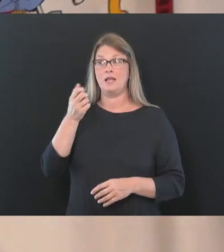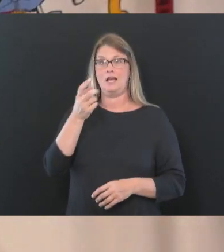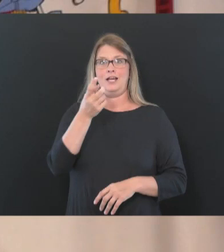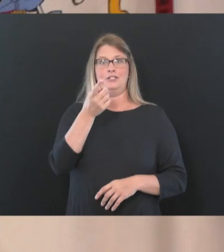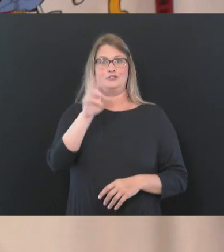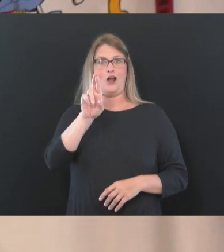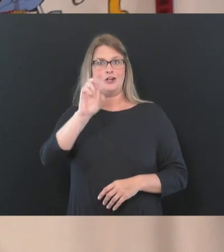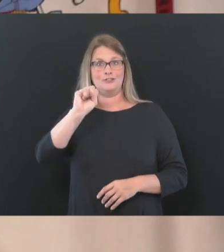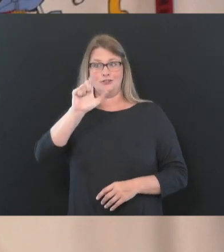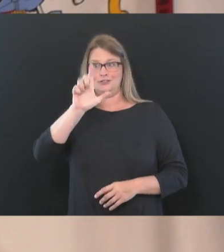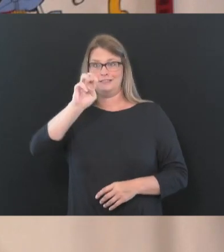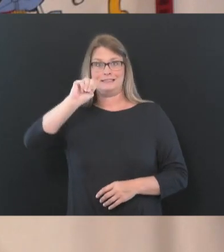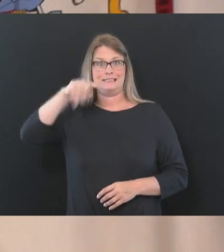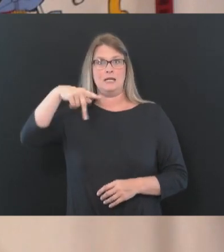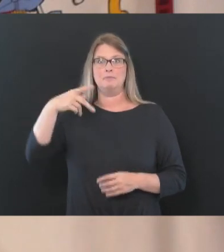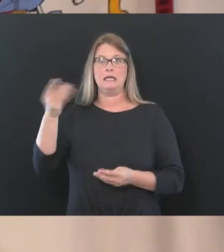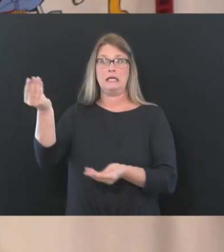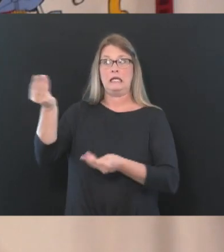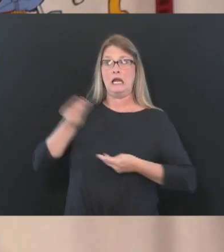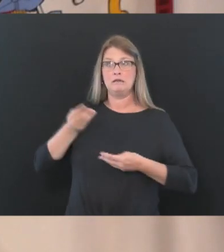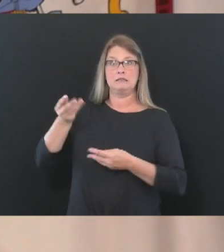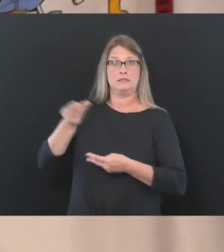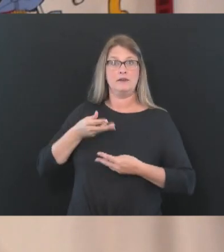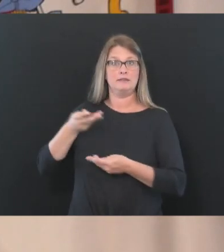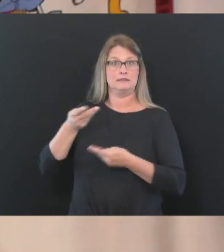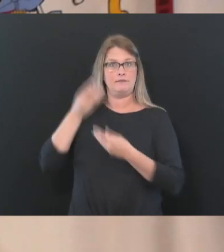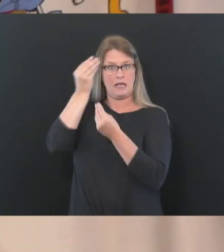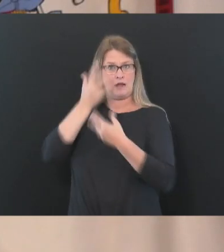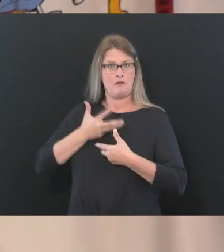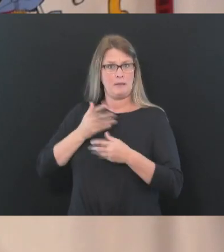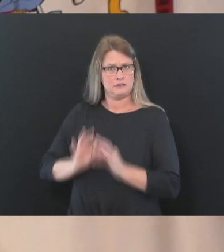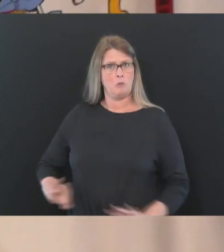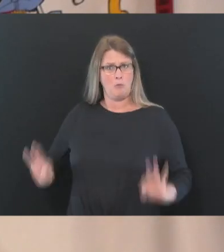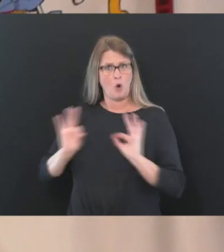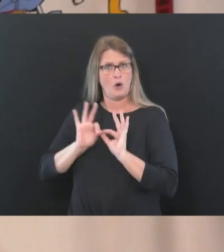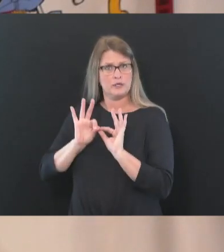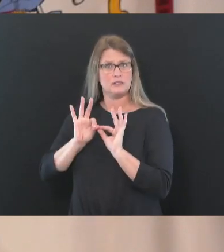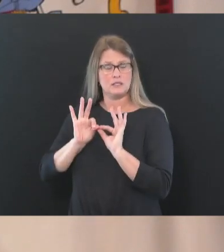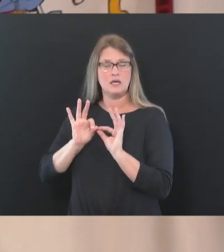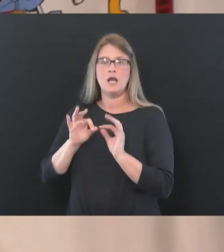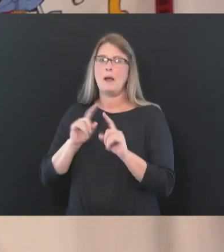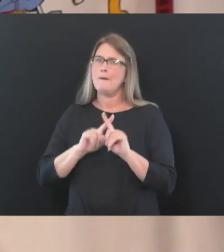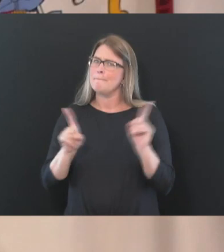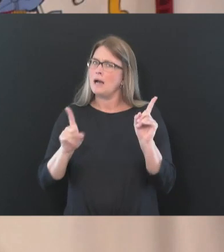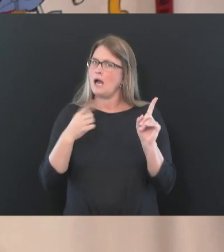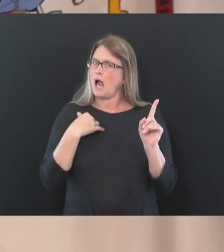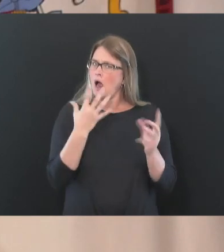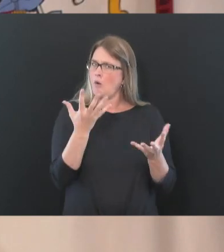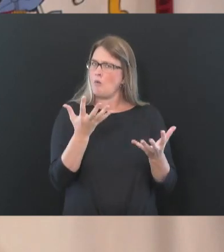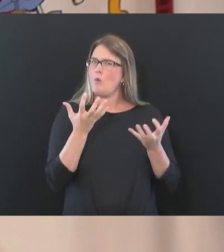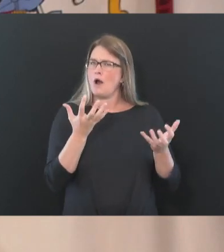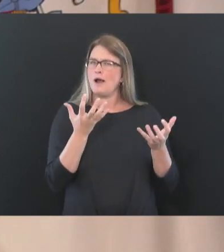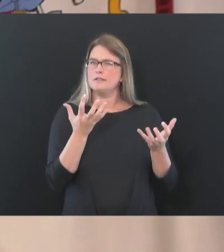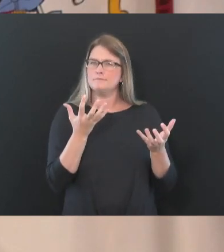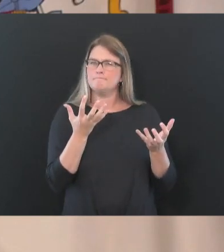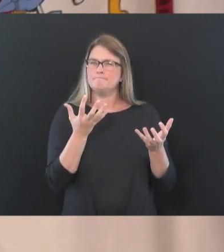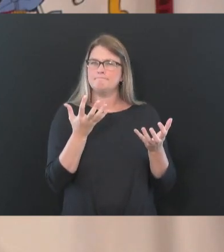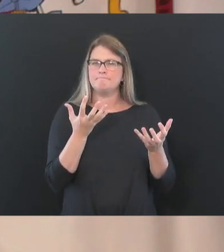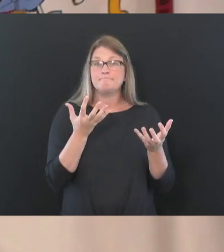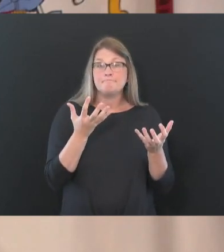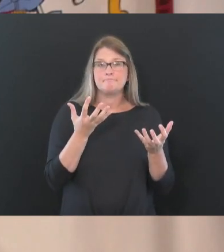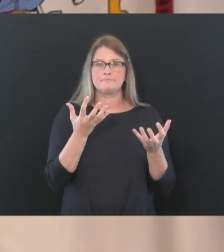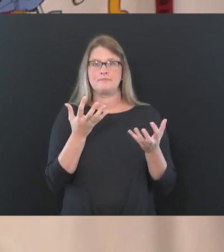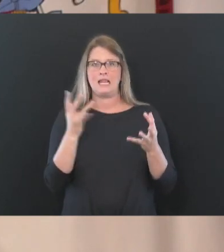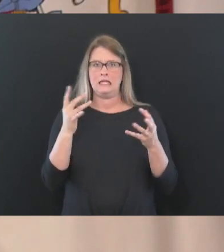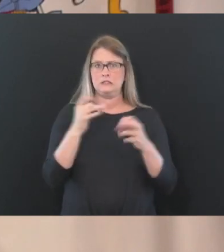of information, and I want to kind of, concise it,